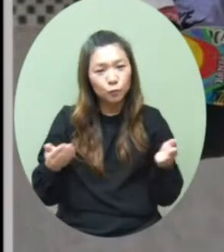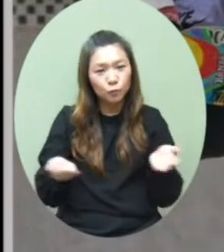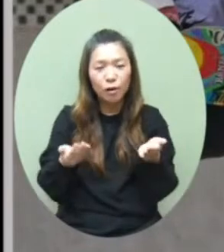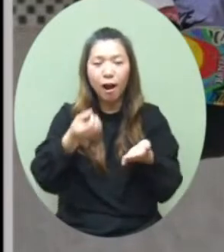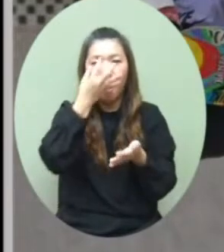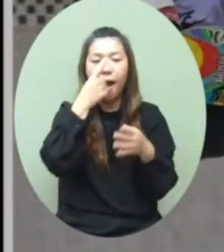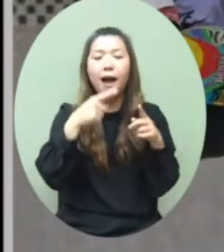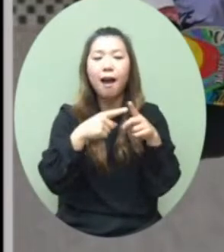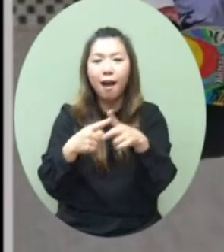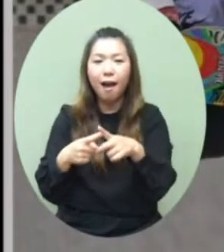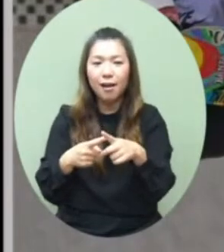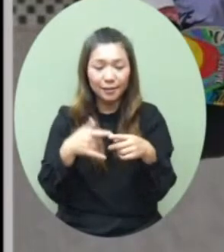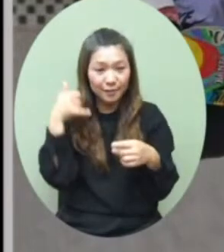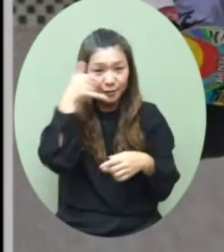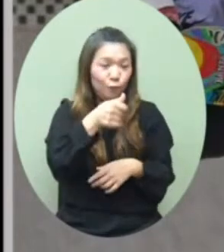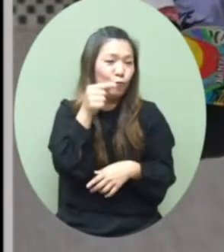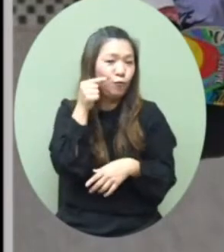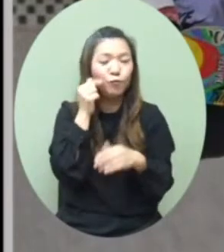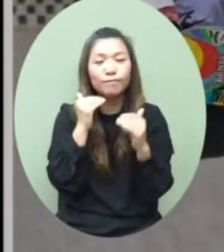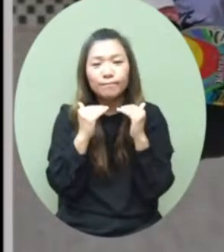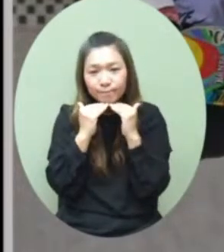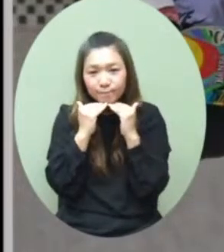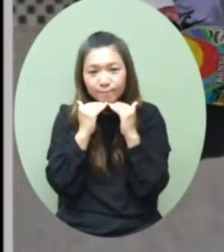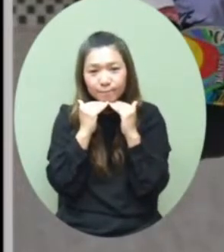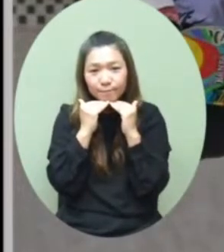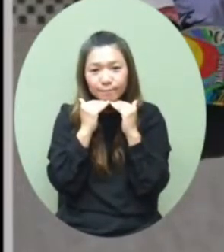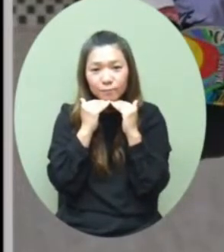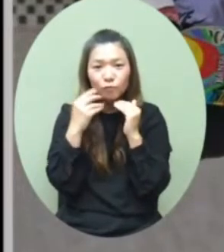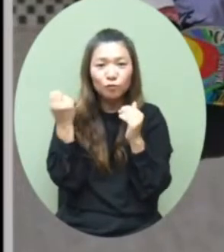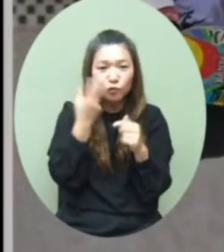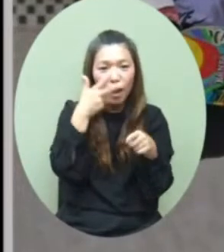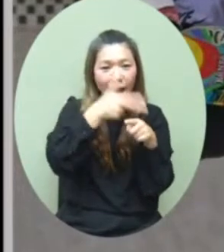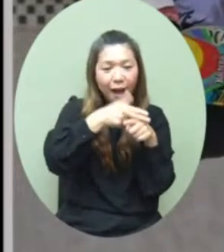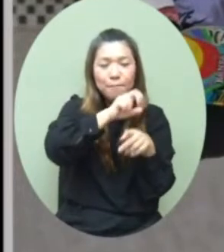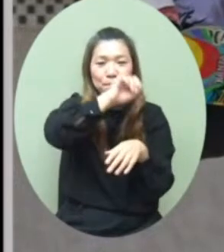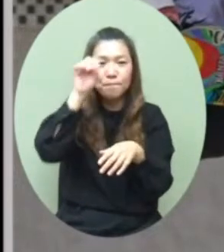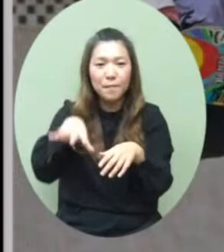to showcase different artistic moves.